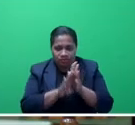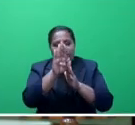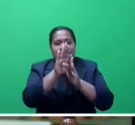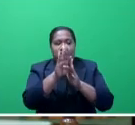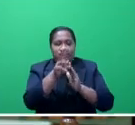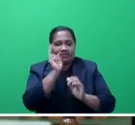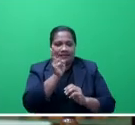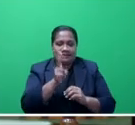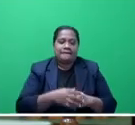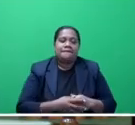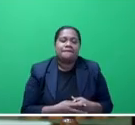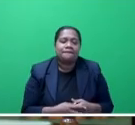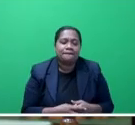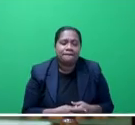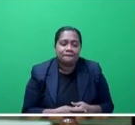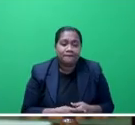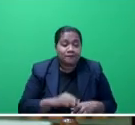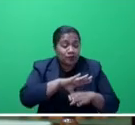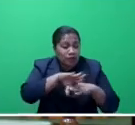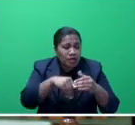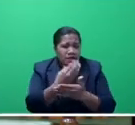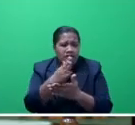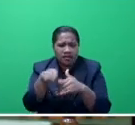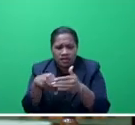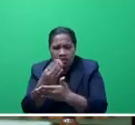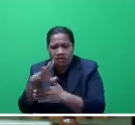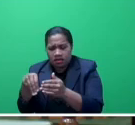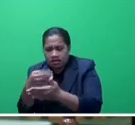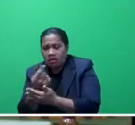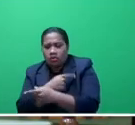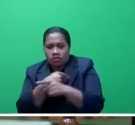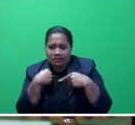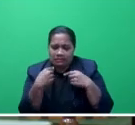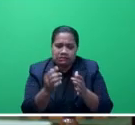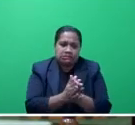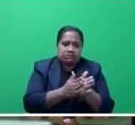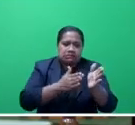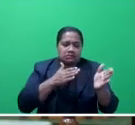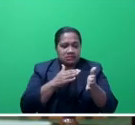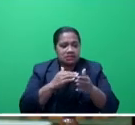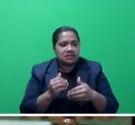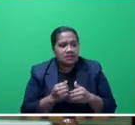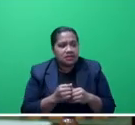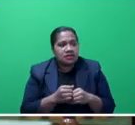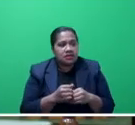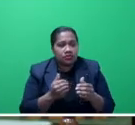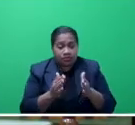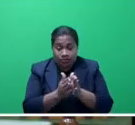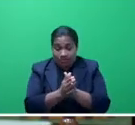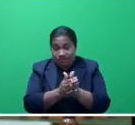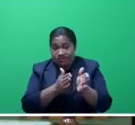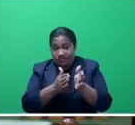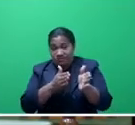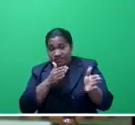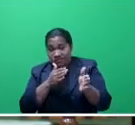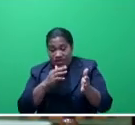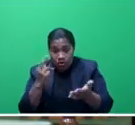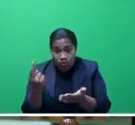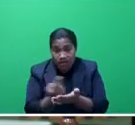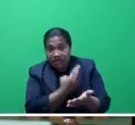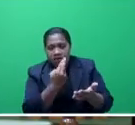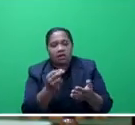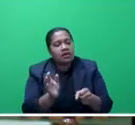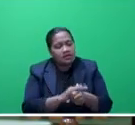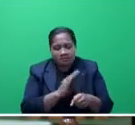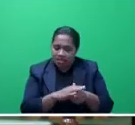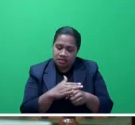state. Every day we delay our recovery makes the road ahead longer and steeper. And we don't